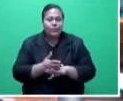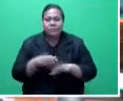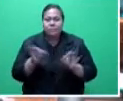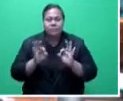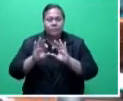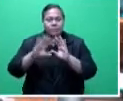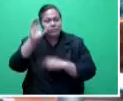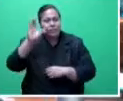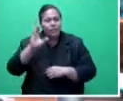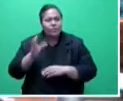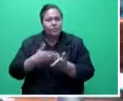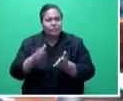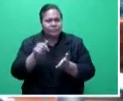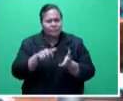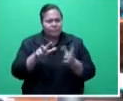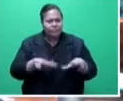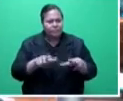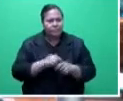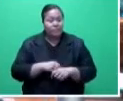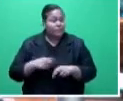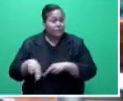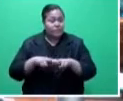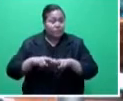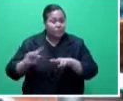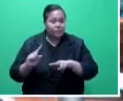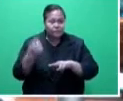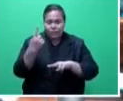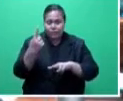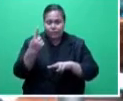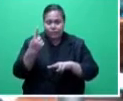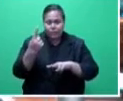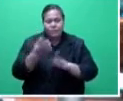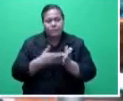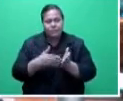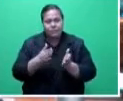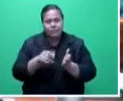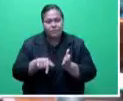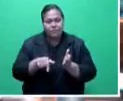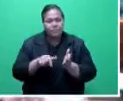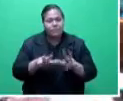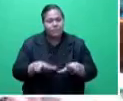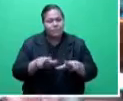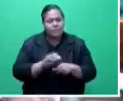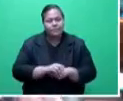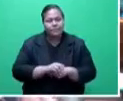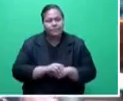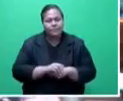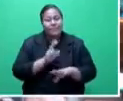convention. So Fiji may well be the first country to ratify this convention pending parliamentary